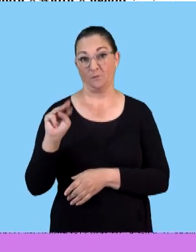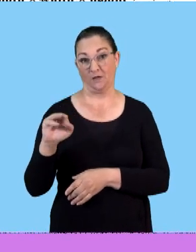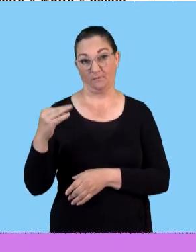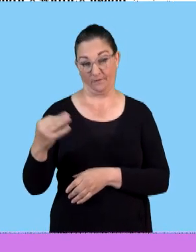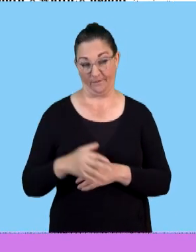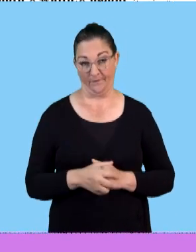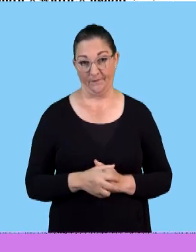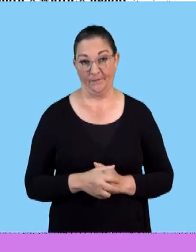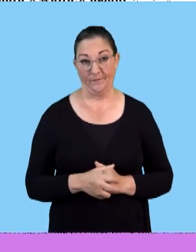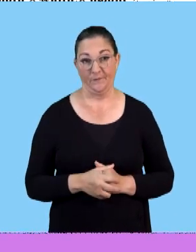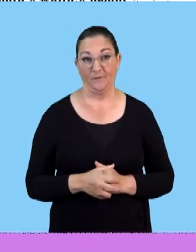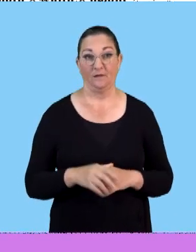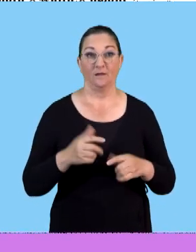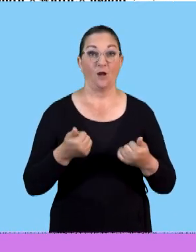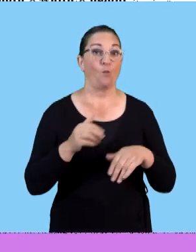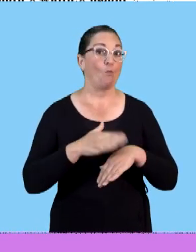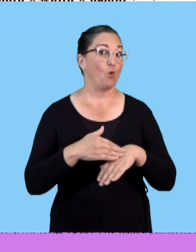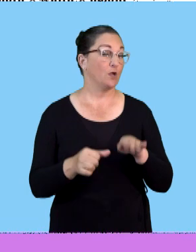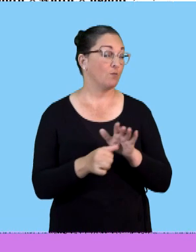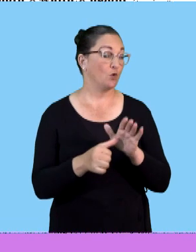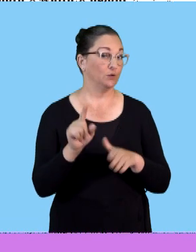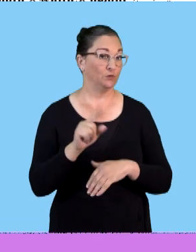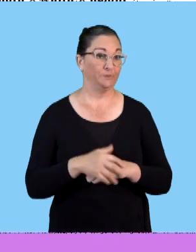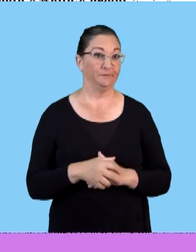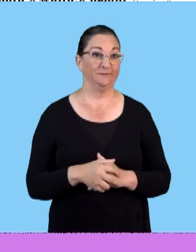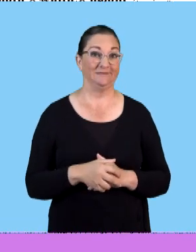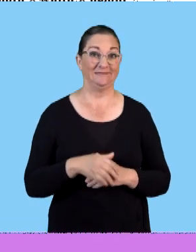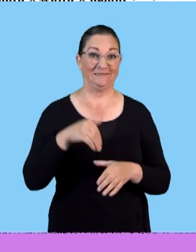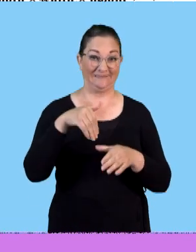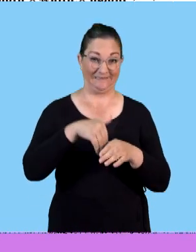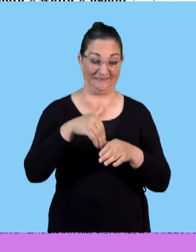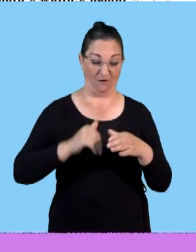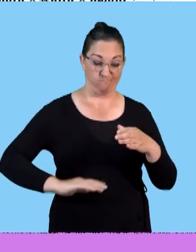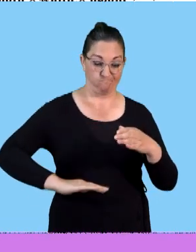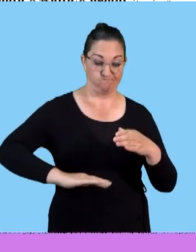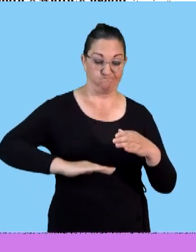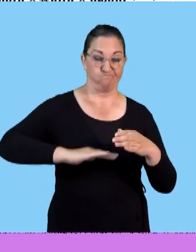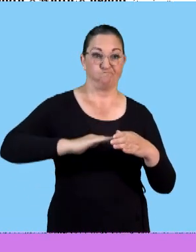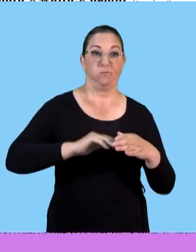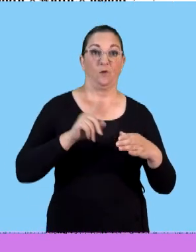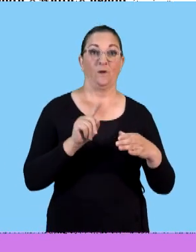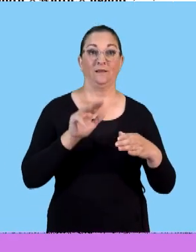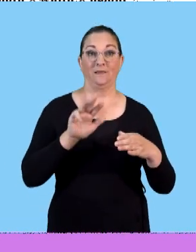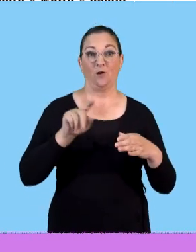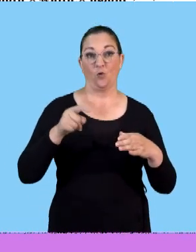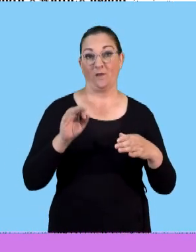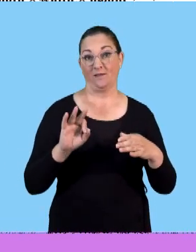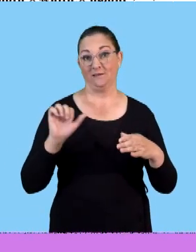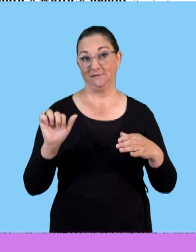0.299 cubic meters. What else is important? The inside volume of a box is